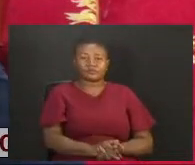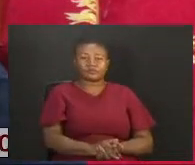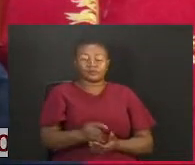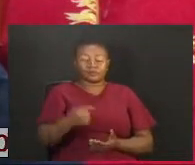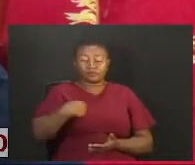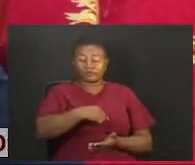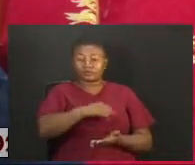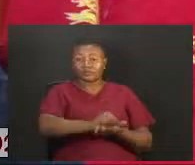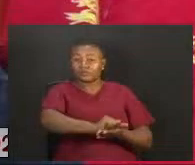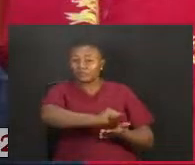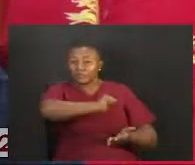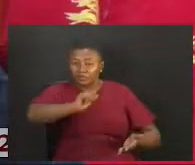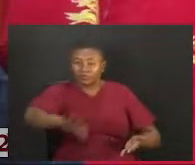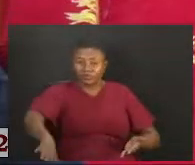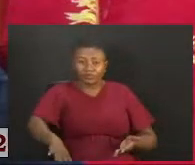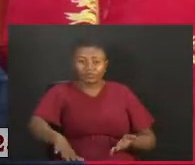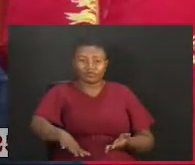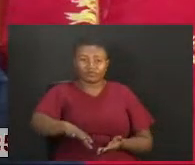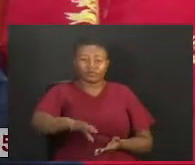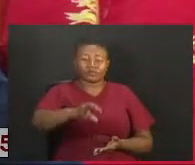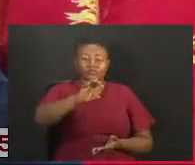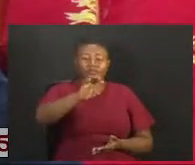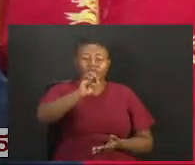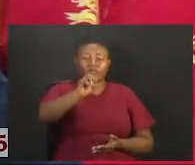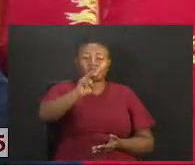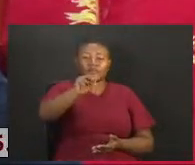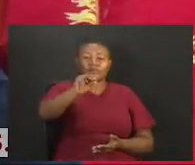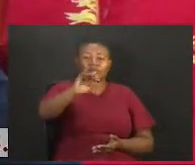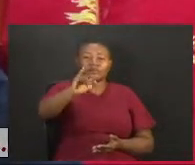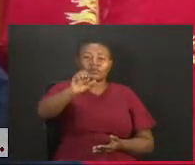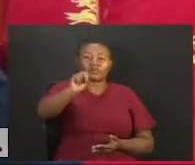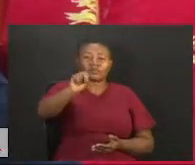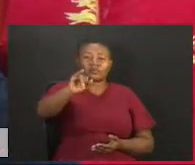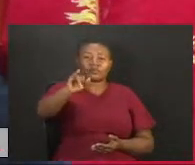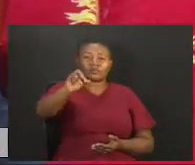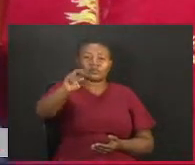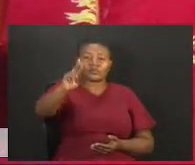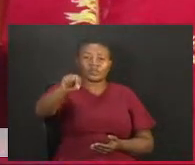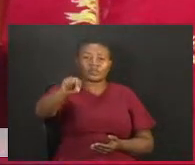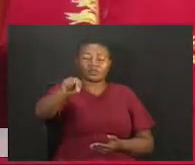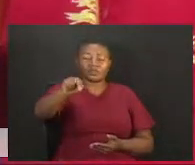We will abolish the emission levy, otherwise as in Wusie tax.